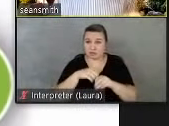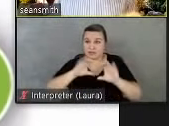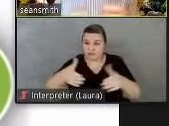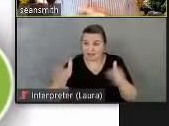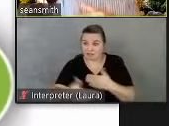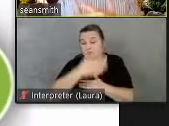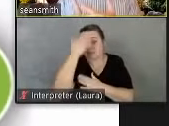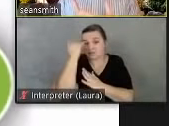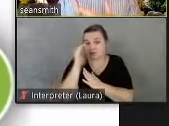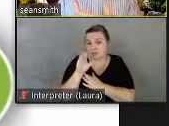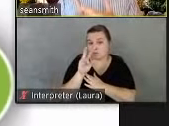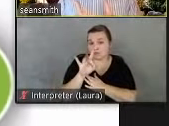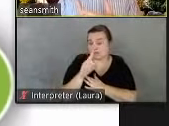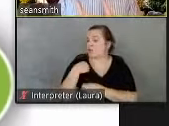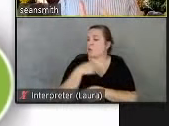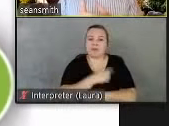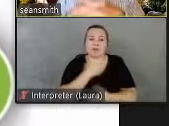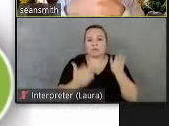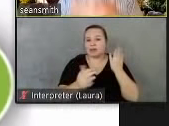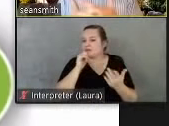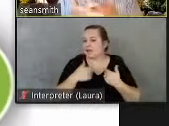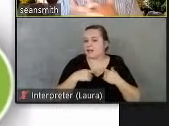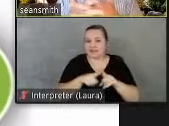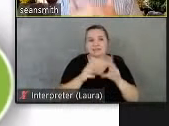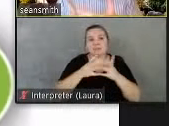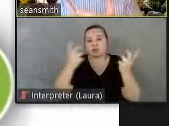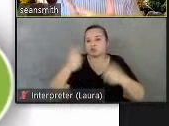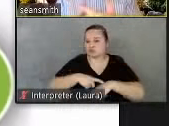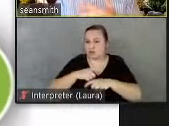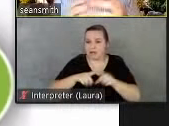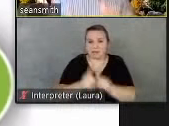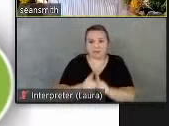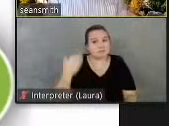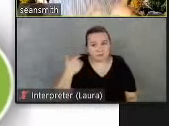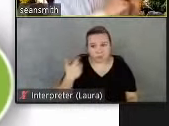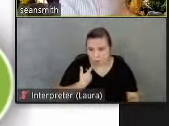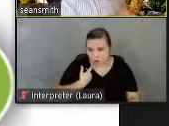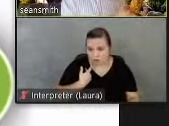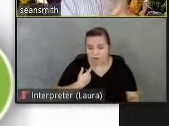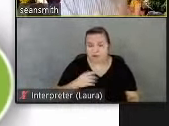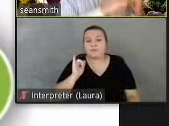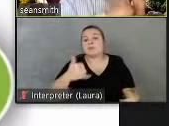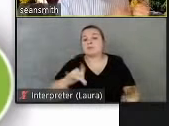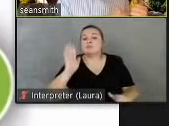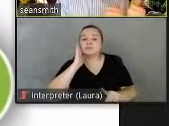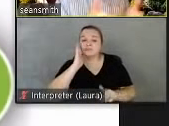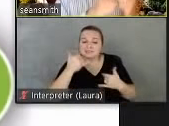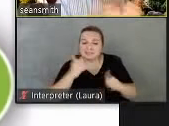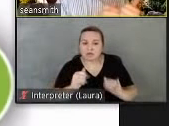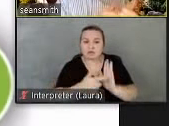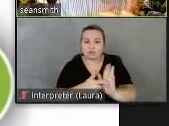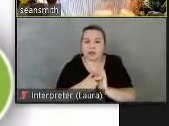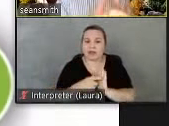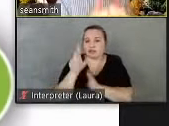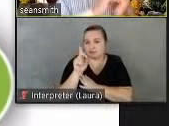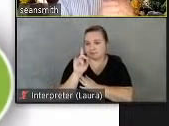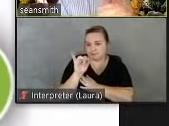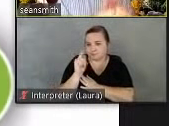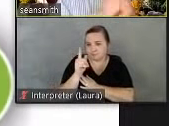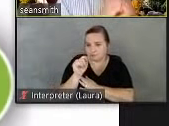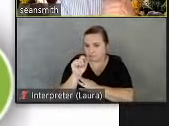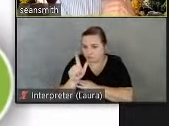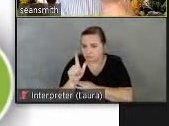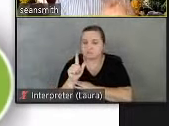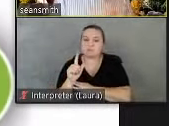COVID, we're probably not going to have as much time as we have had in the past. That's still going to require digital content or